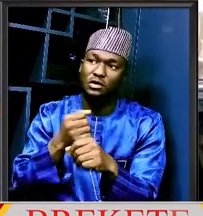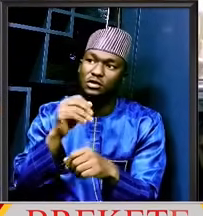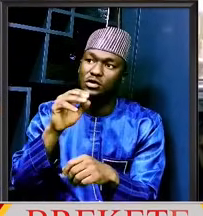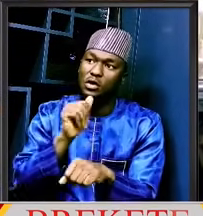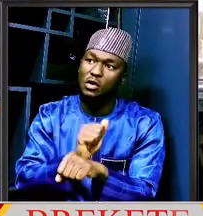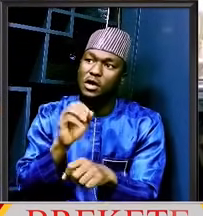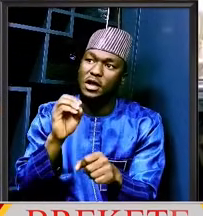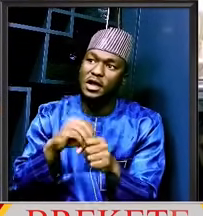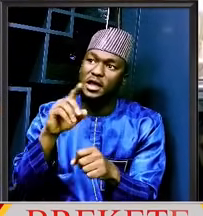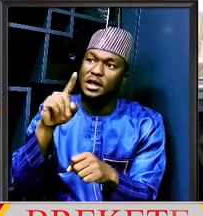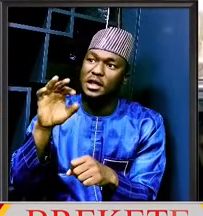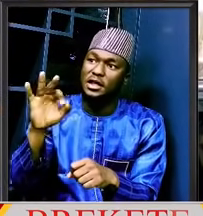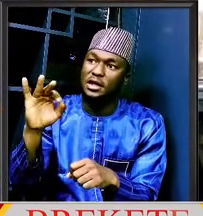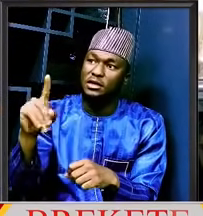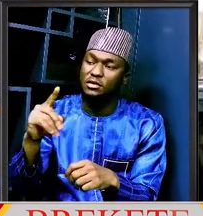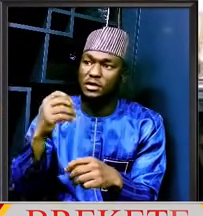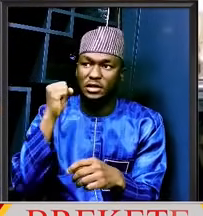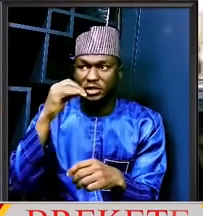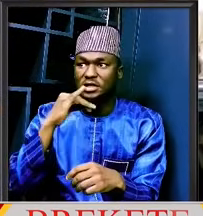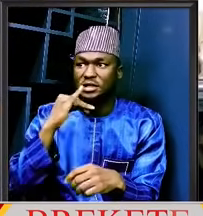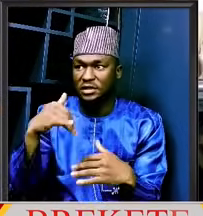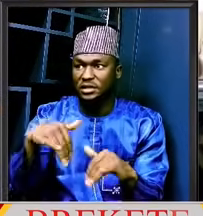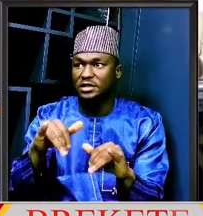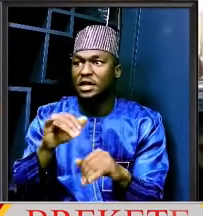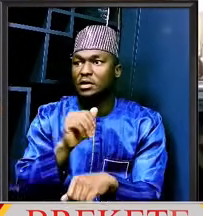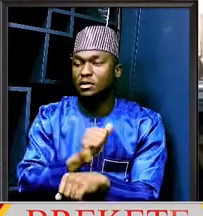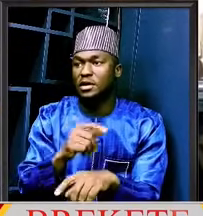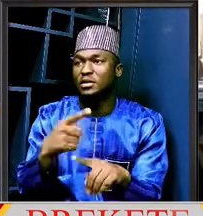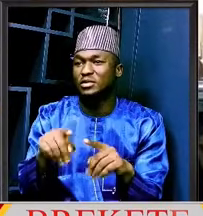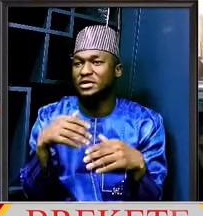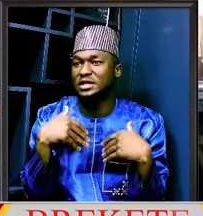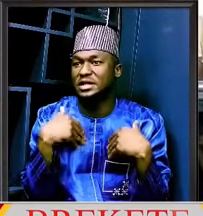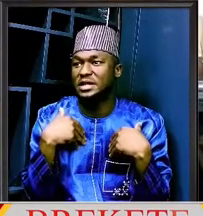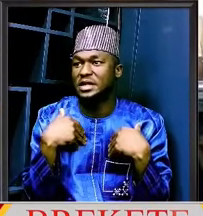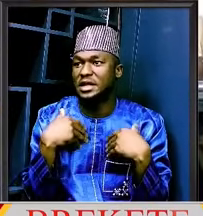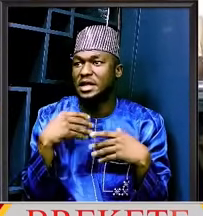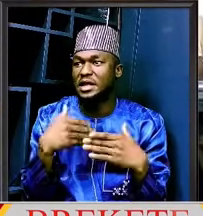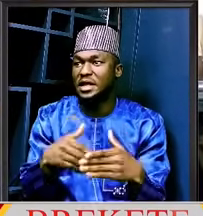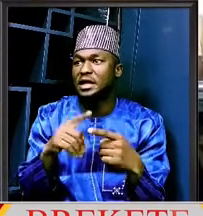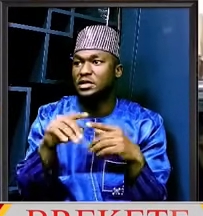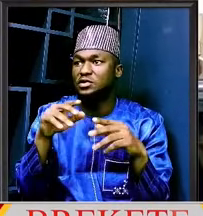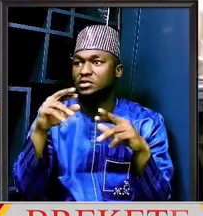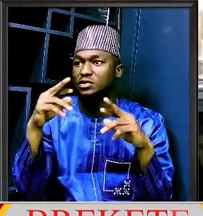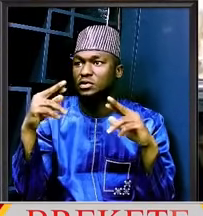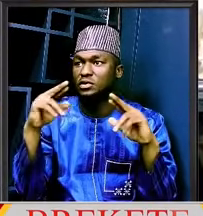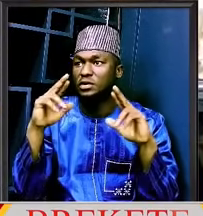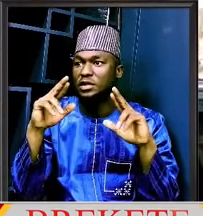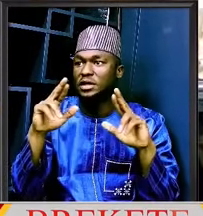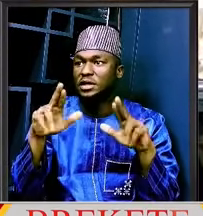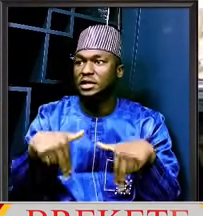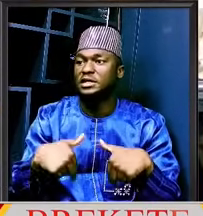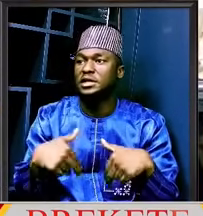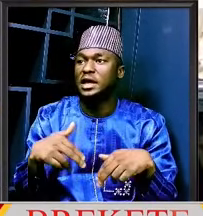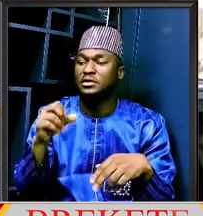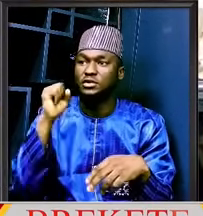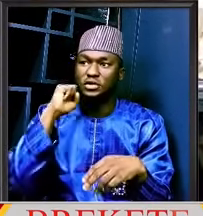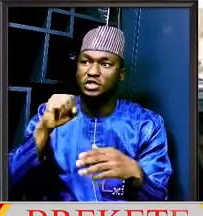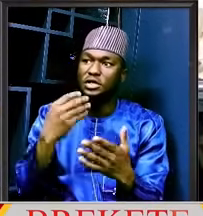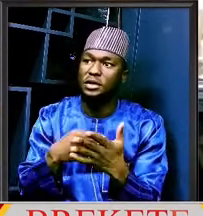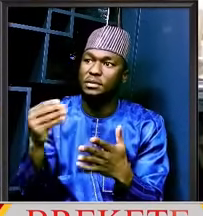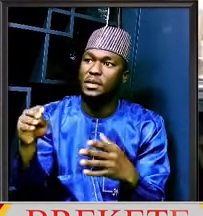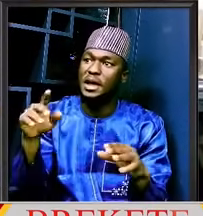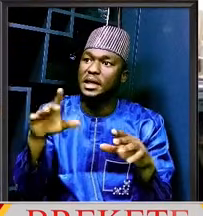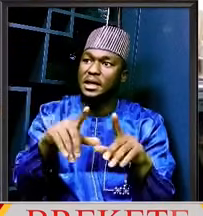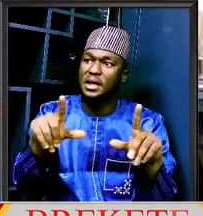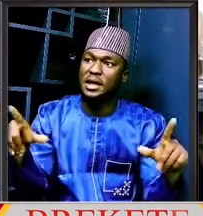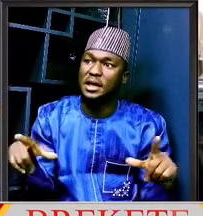and she has been working there till now. She's about to retire. So in 2012, she purchased the land at